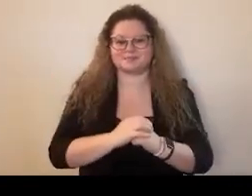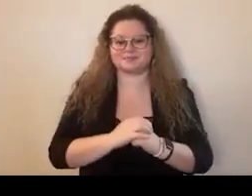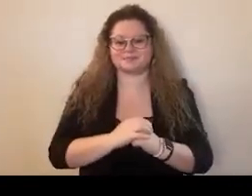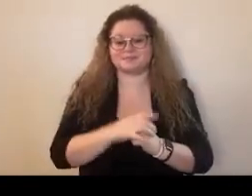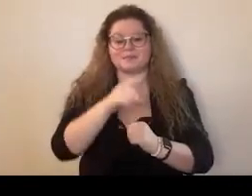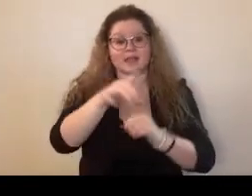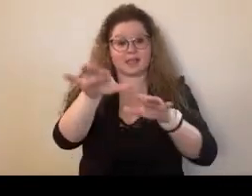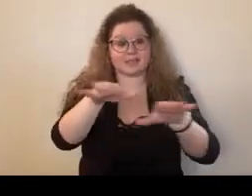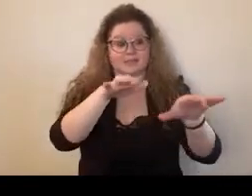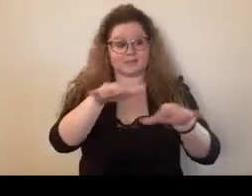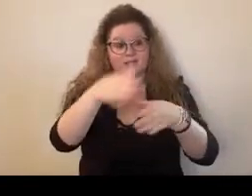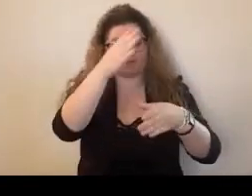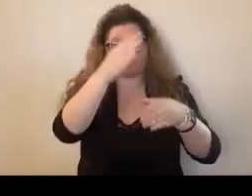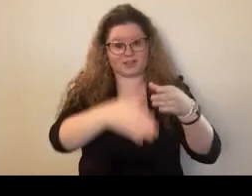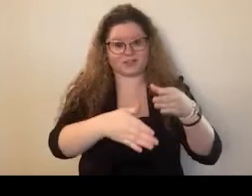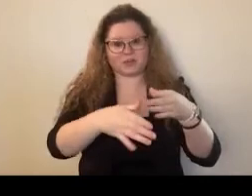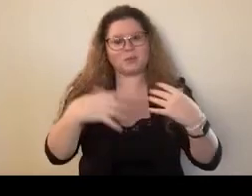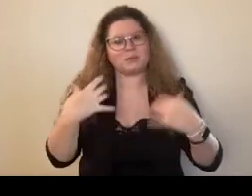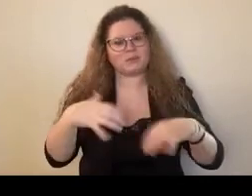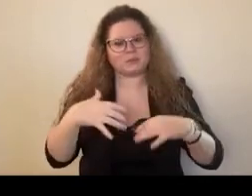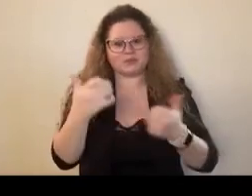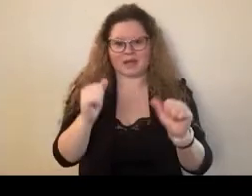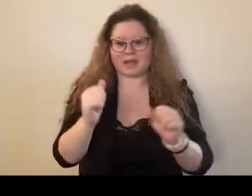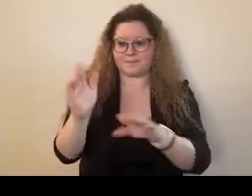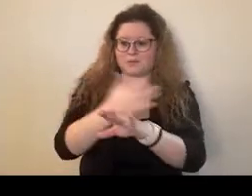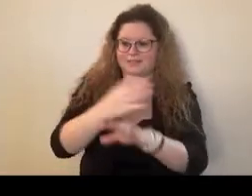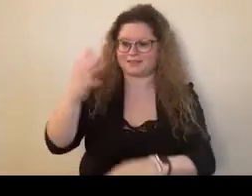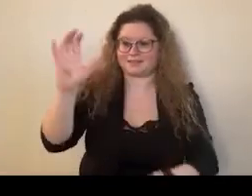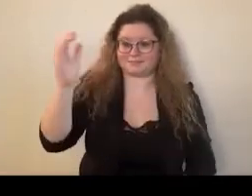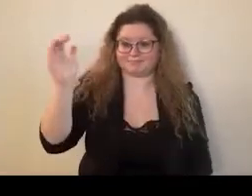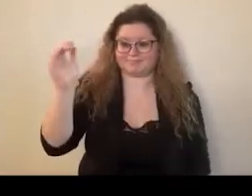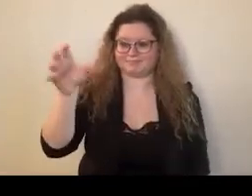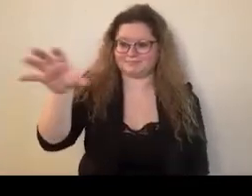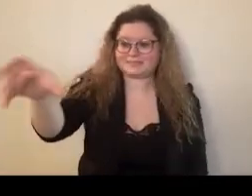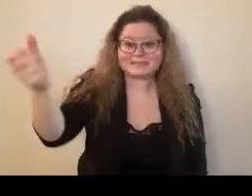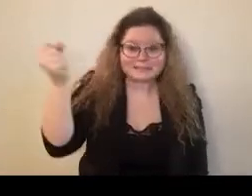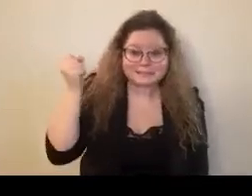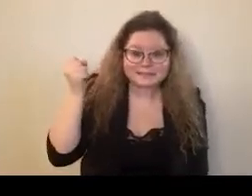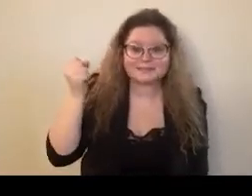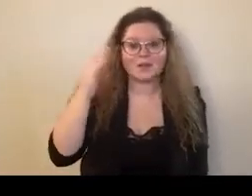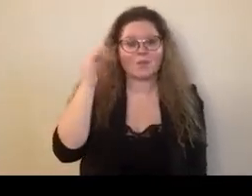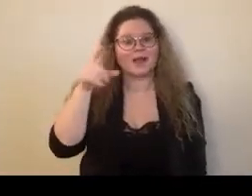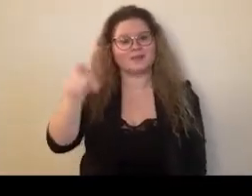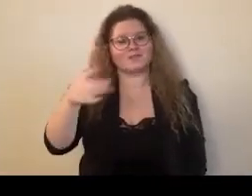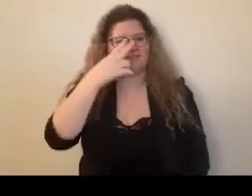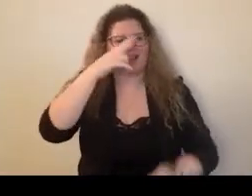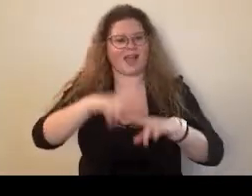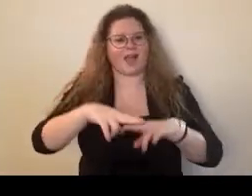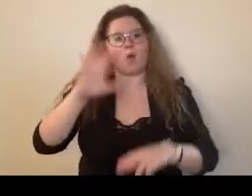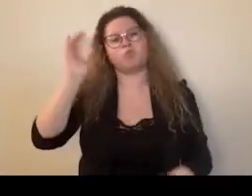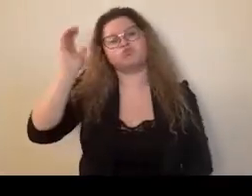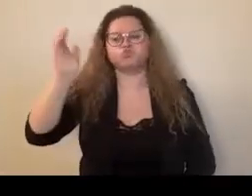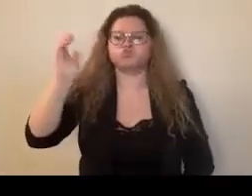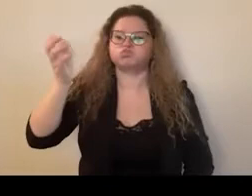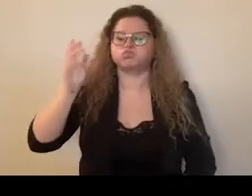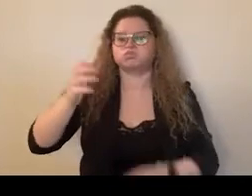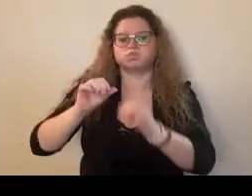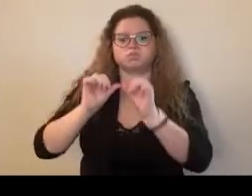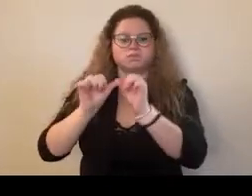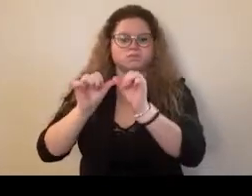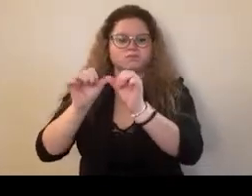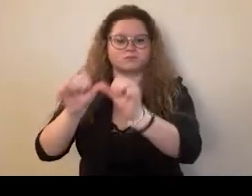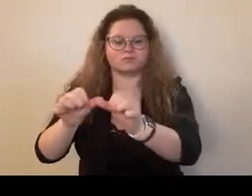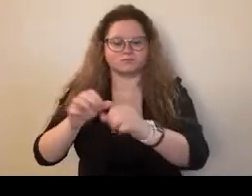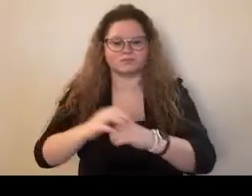it was very difficult to remove the tambourine, because she continued to shake it just for the hell of it. After the